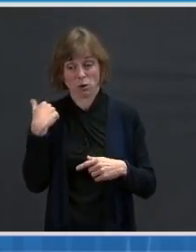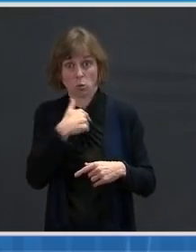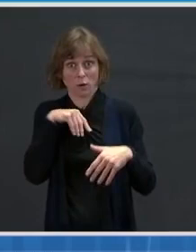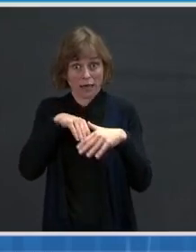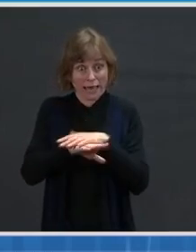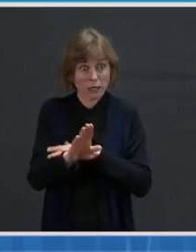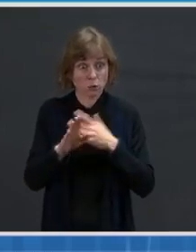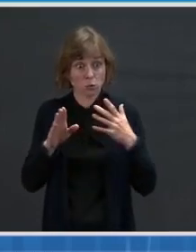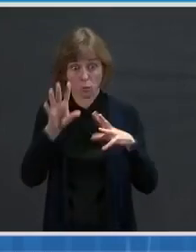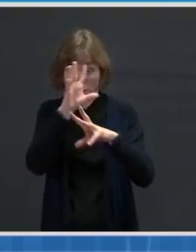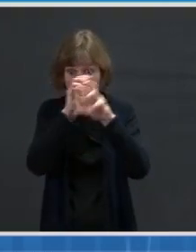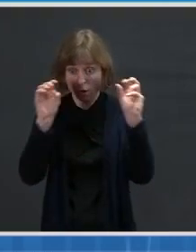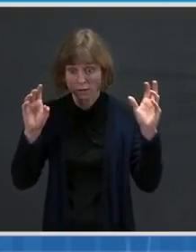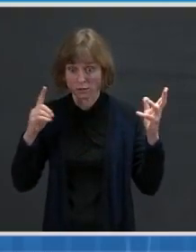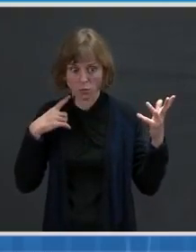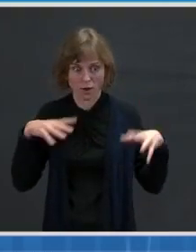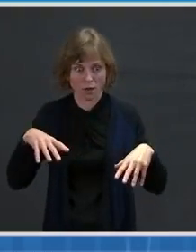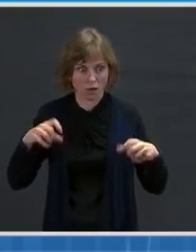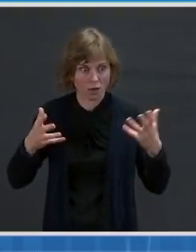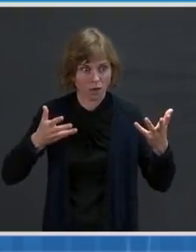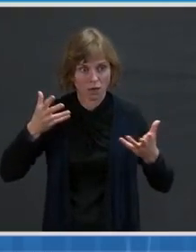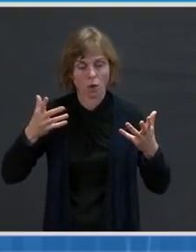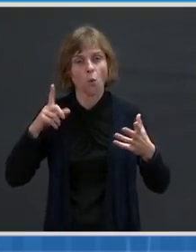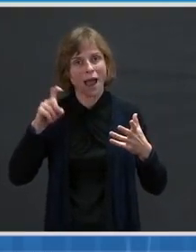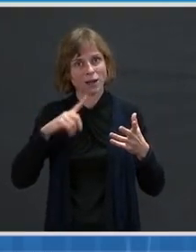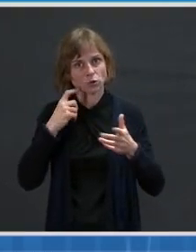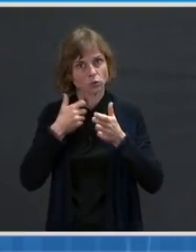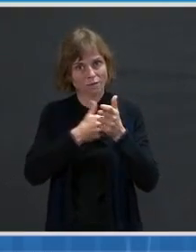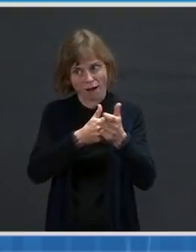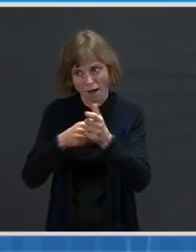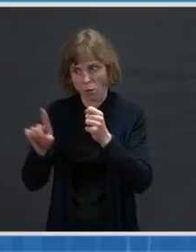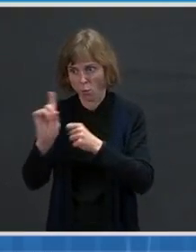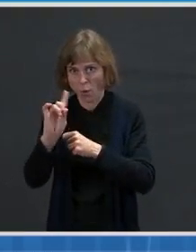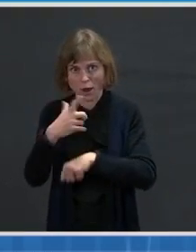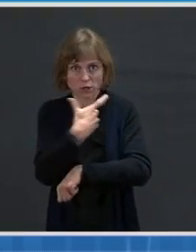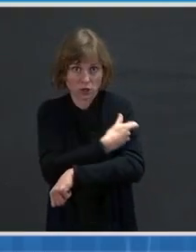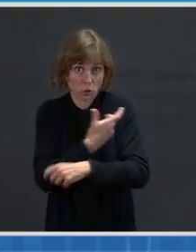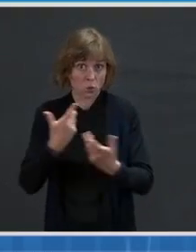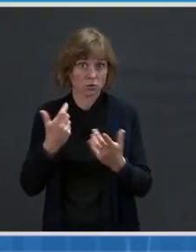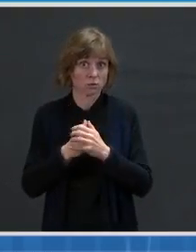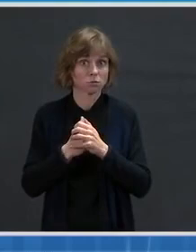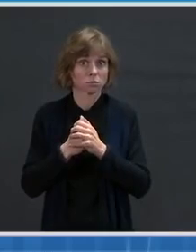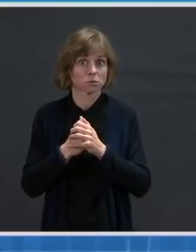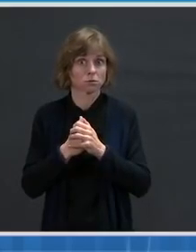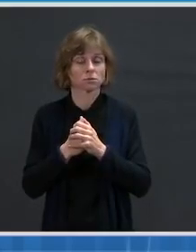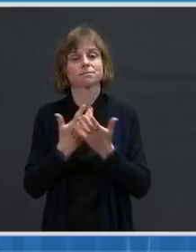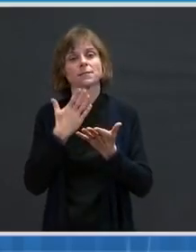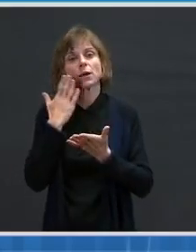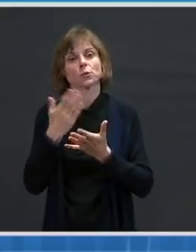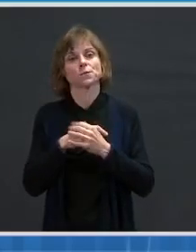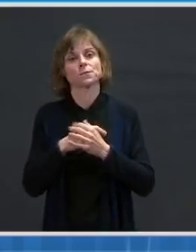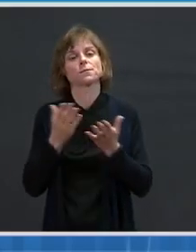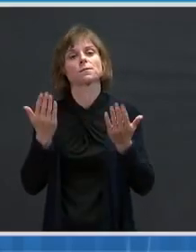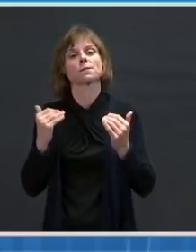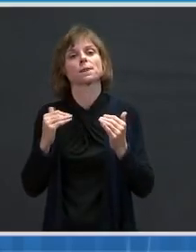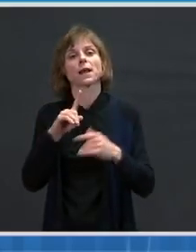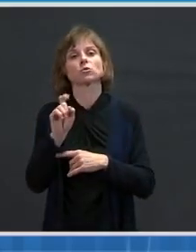to make sure we could follow all the paths and where all the doses were, and I think we've done so just as you comment. Thank you. Next